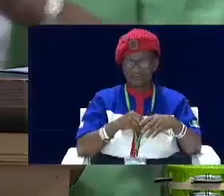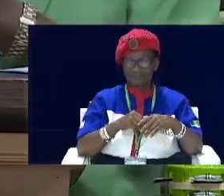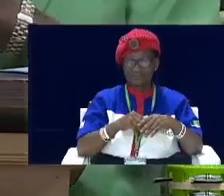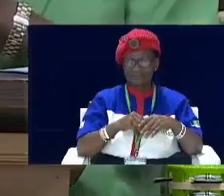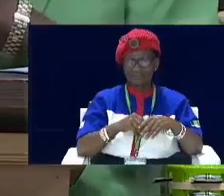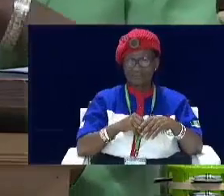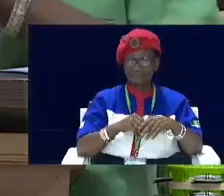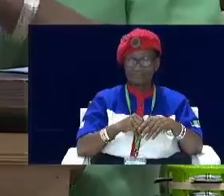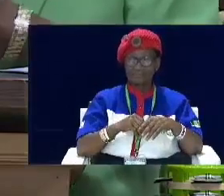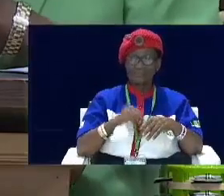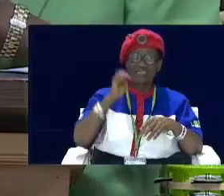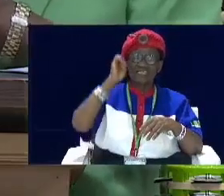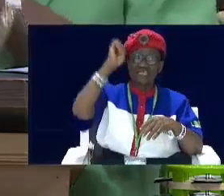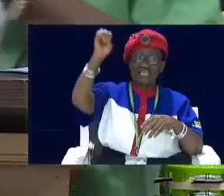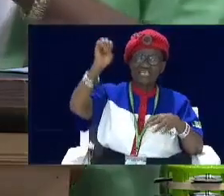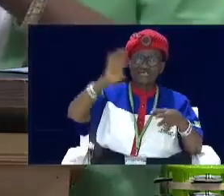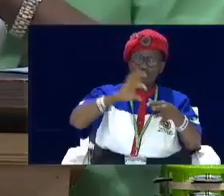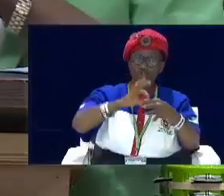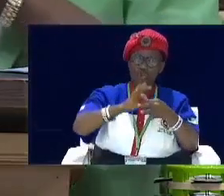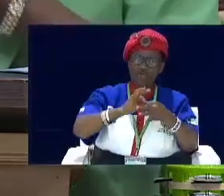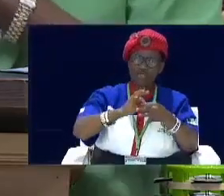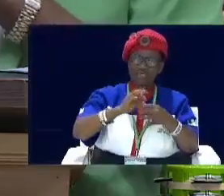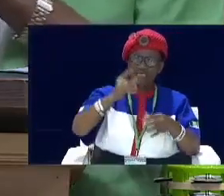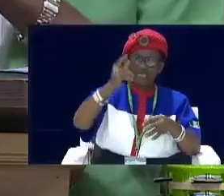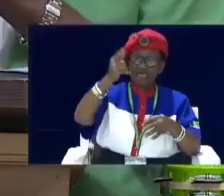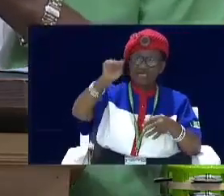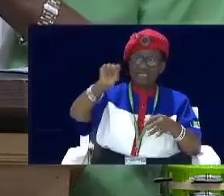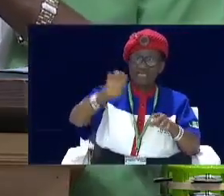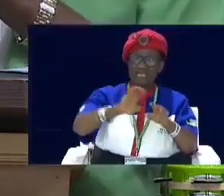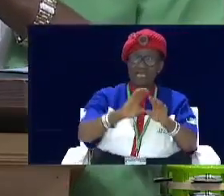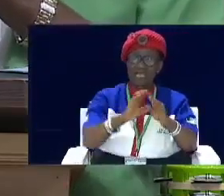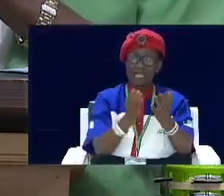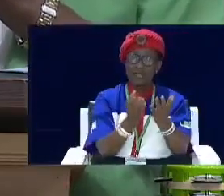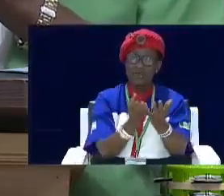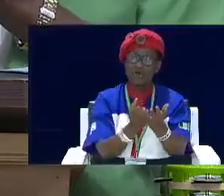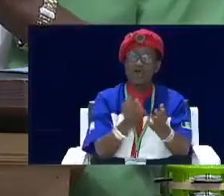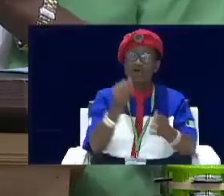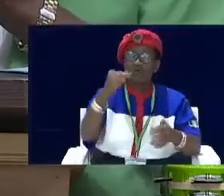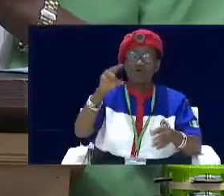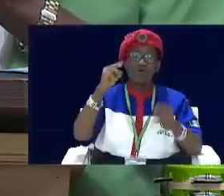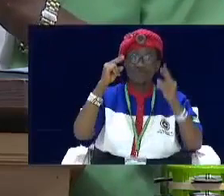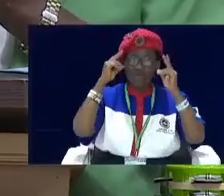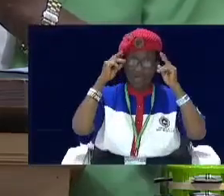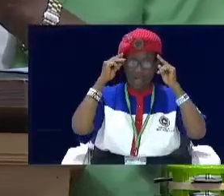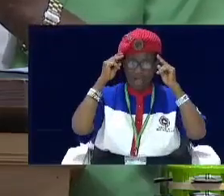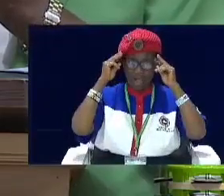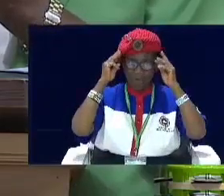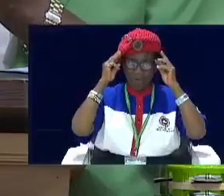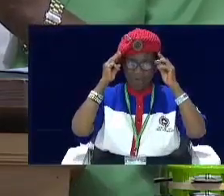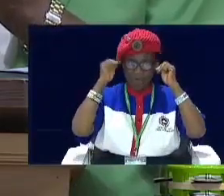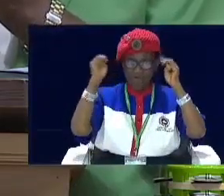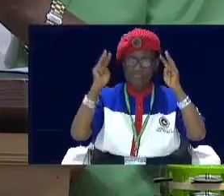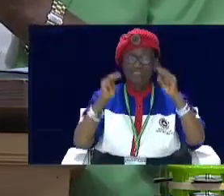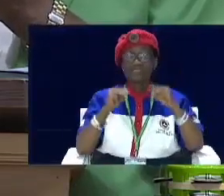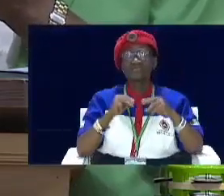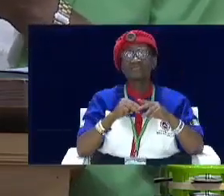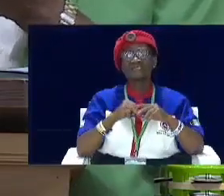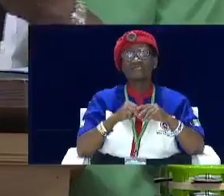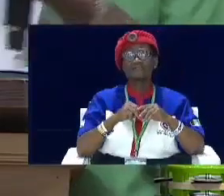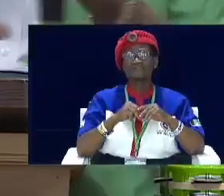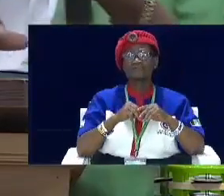He joined the club of Moses. O wa di ẹgbẹ o darapọ mọ ẹgbẹ awọn bi